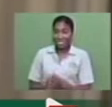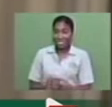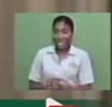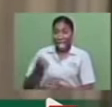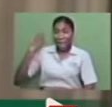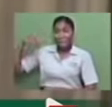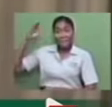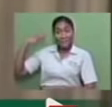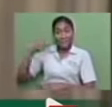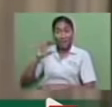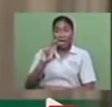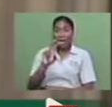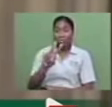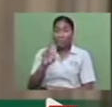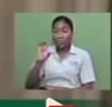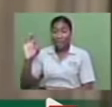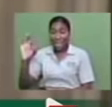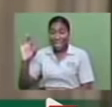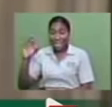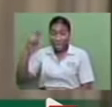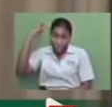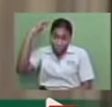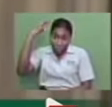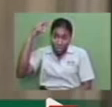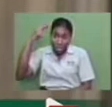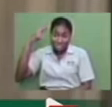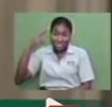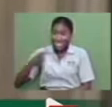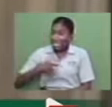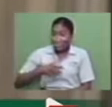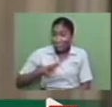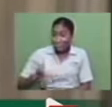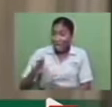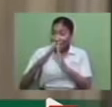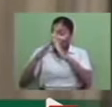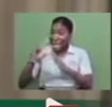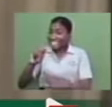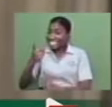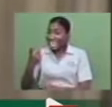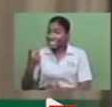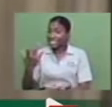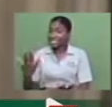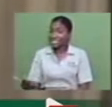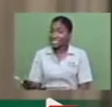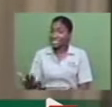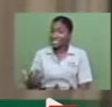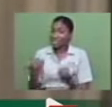against. I repeat, I quote again from the Hansard of 18 December 2009.